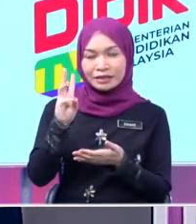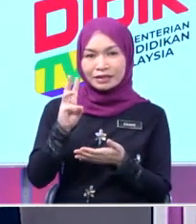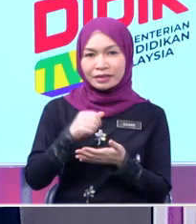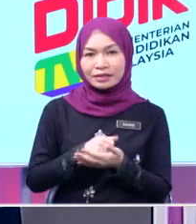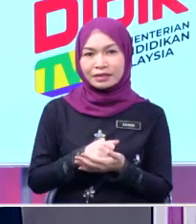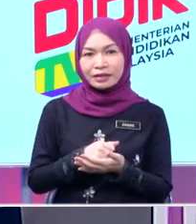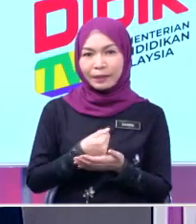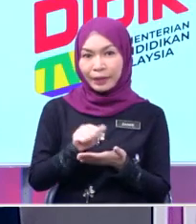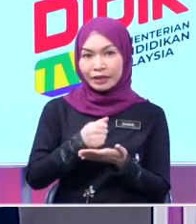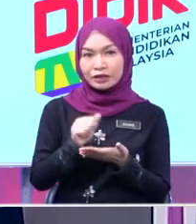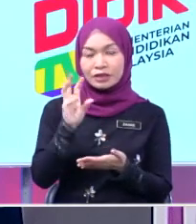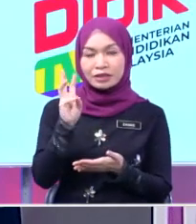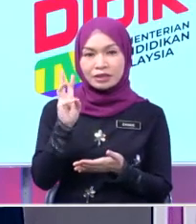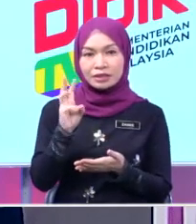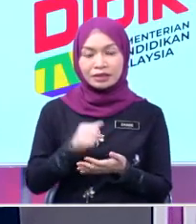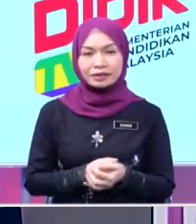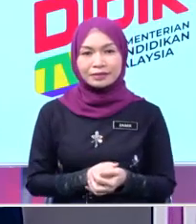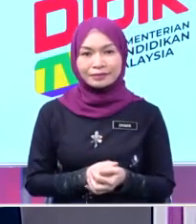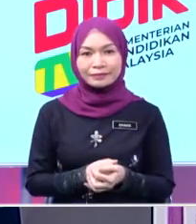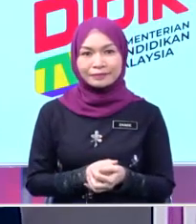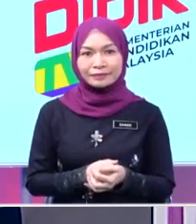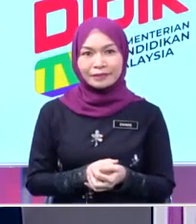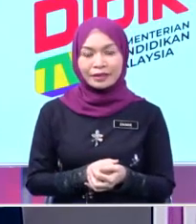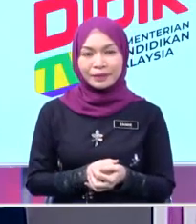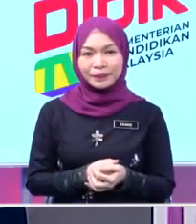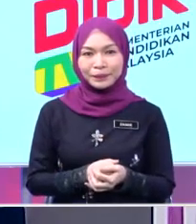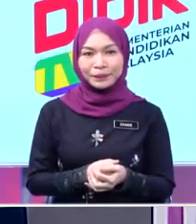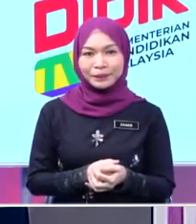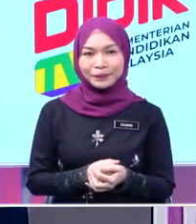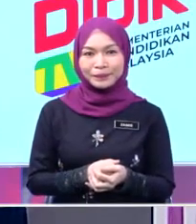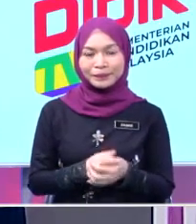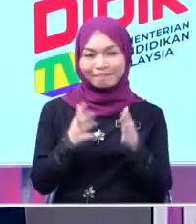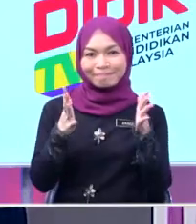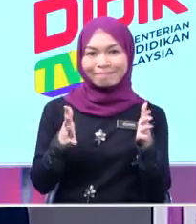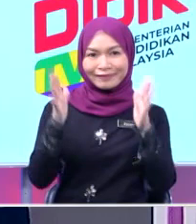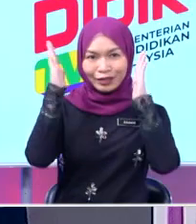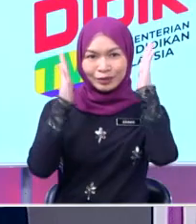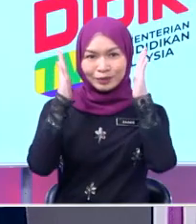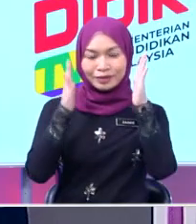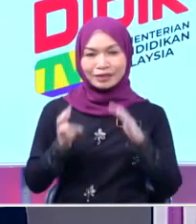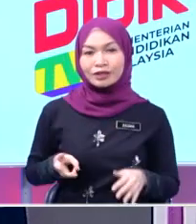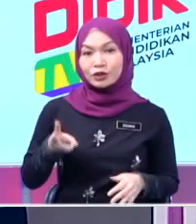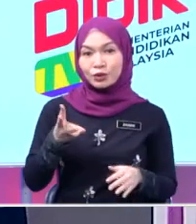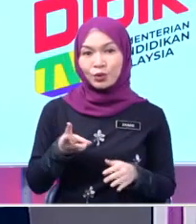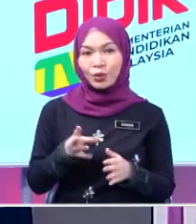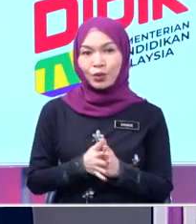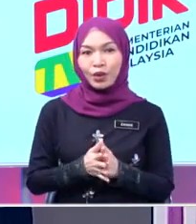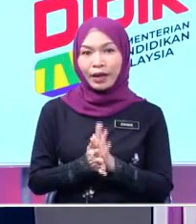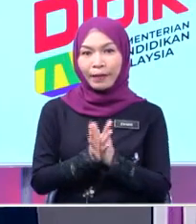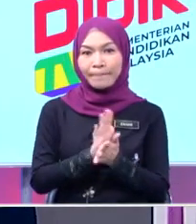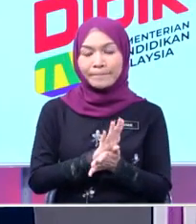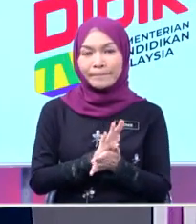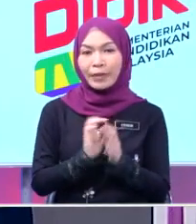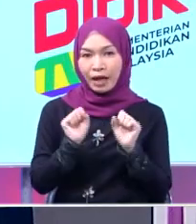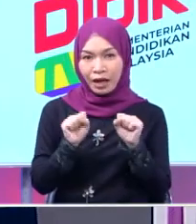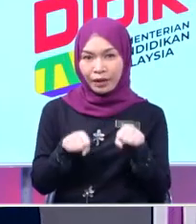what we hope pupils of Malaysia will be able to produce in one of the 3 essays that they are going to write